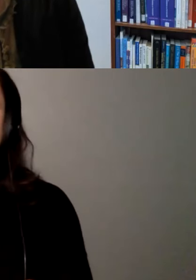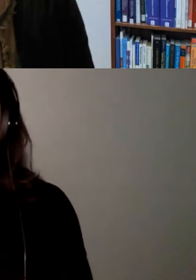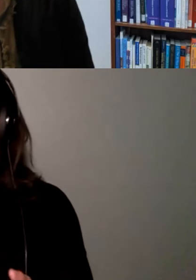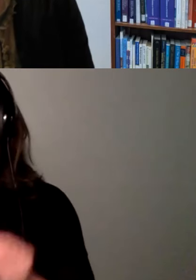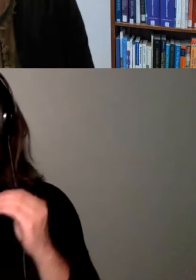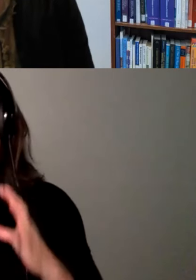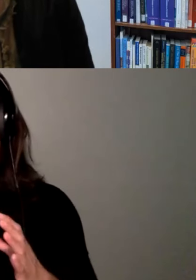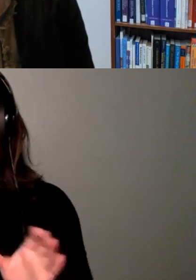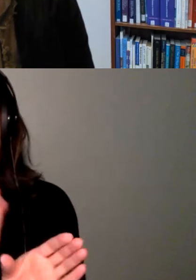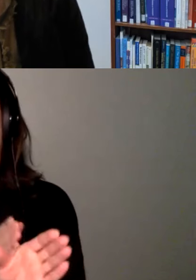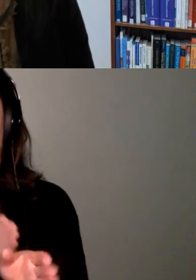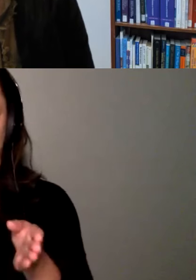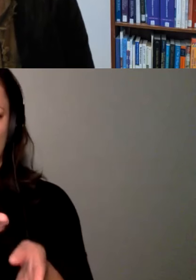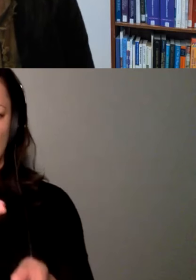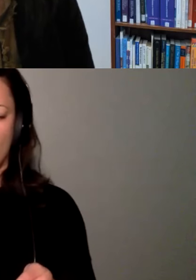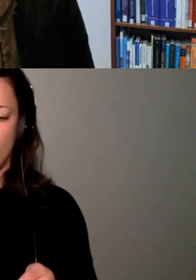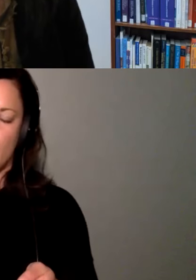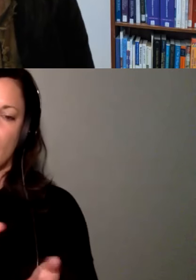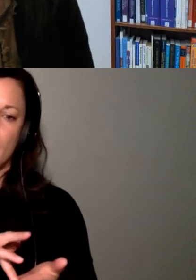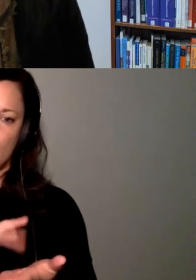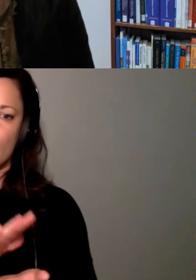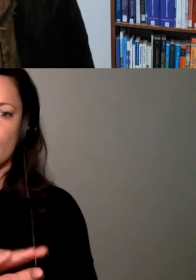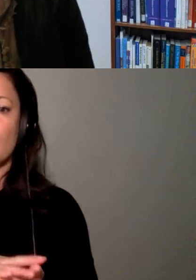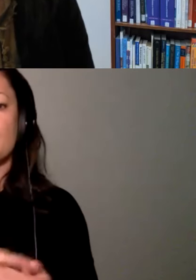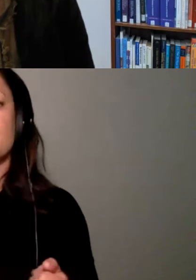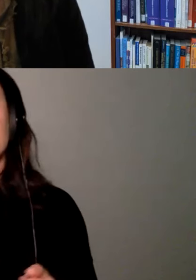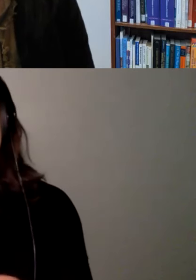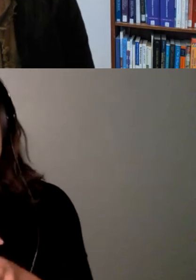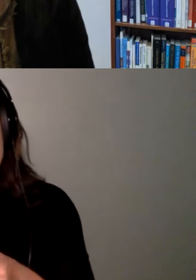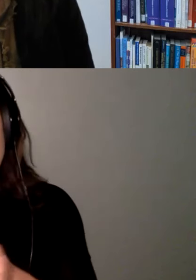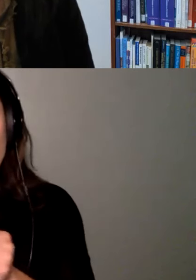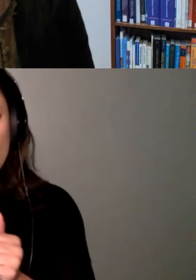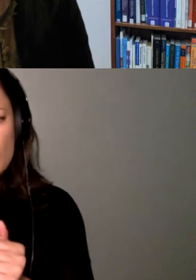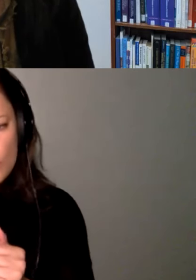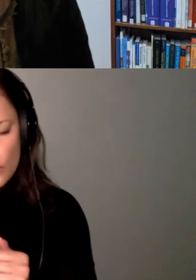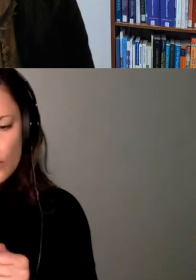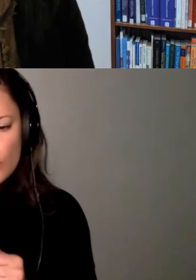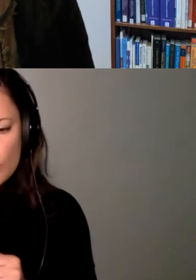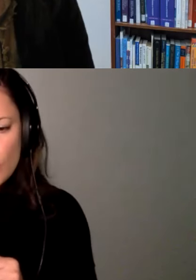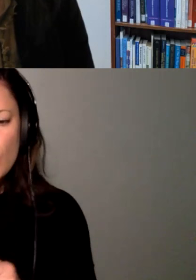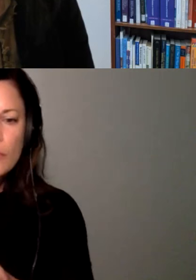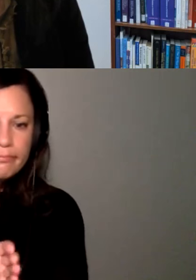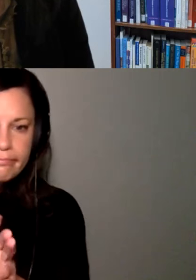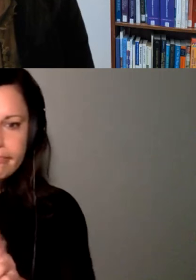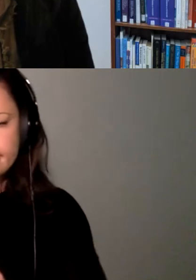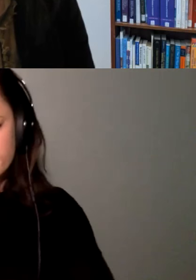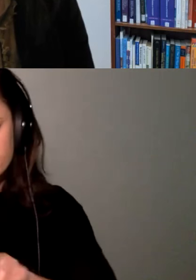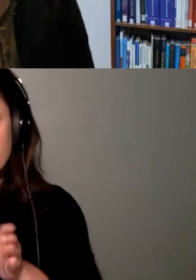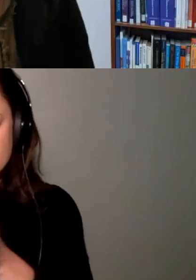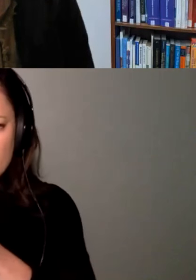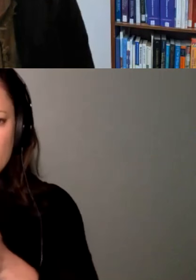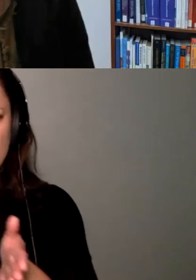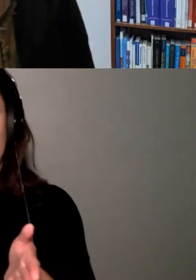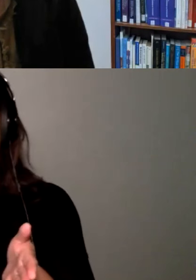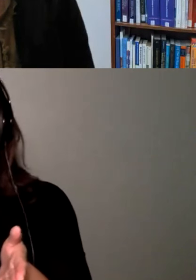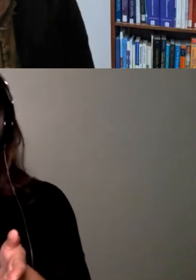School. She specializes in neuropsychological assessment of neurodevelopmental disorders, emphasizing a whole child